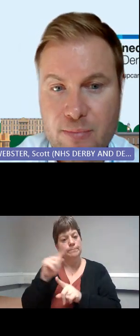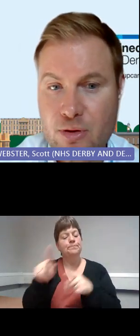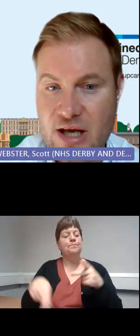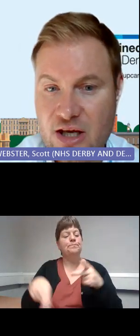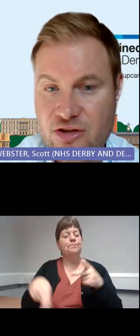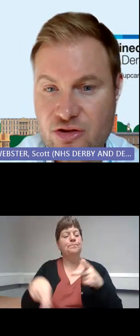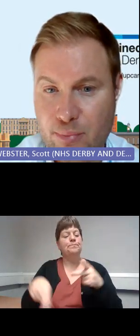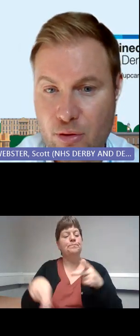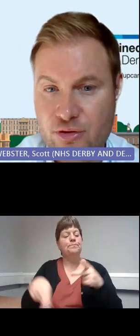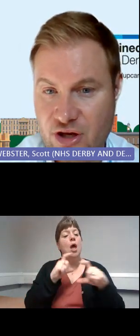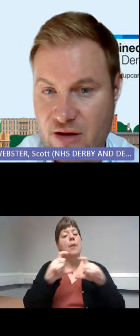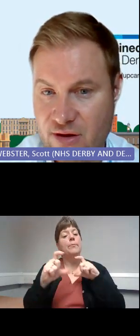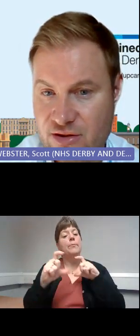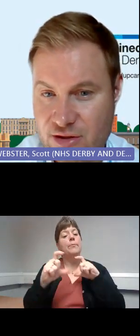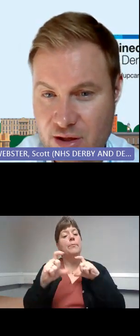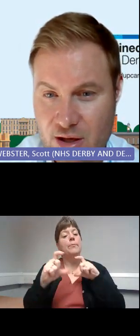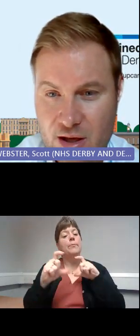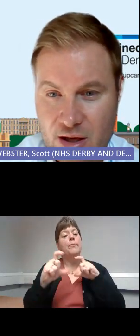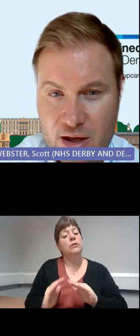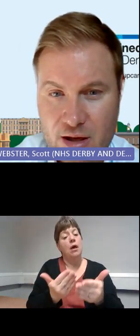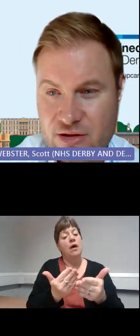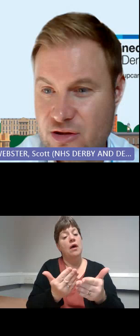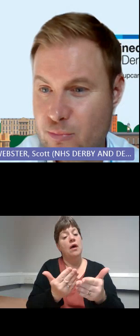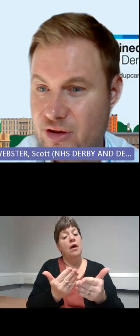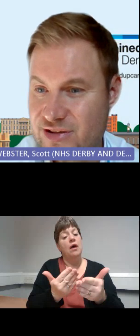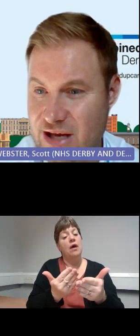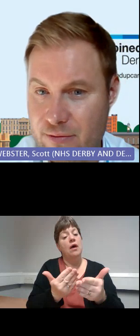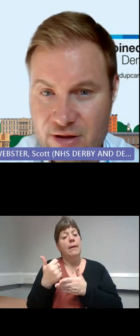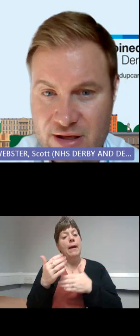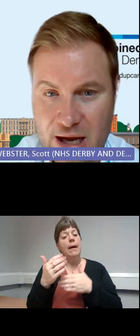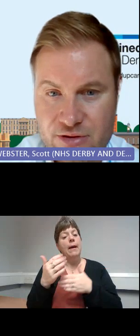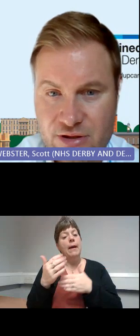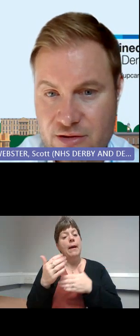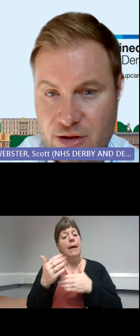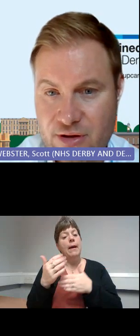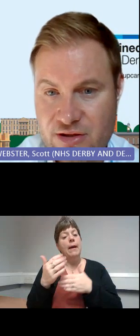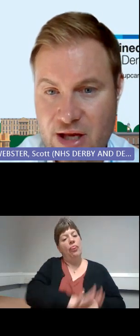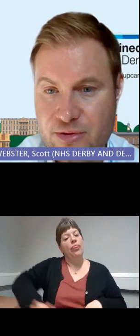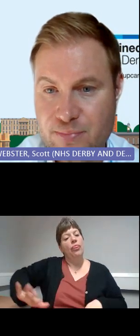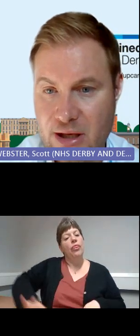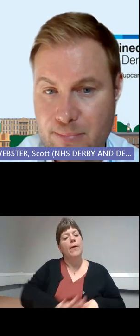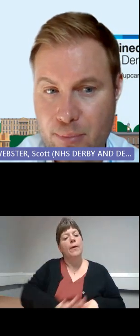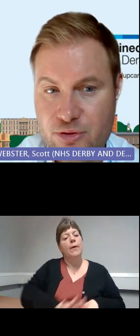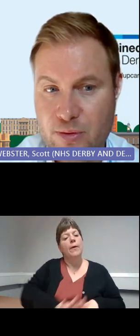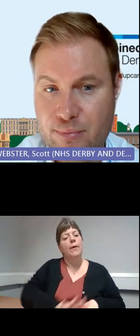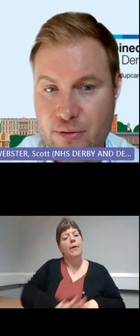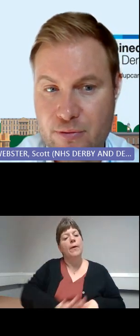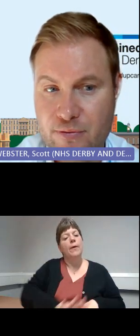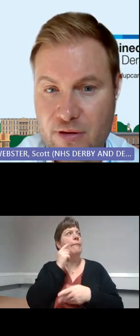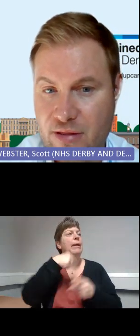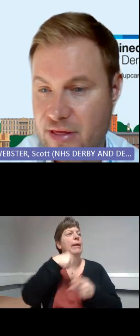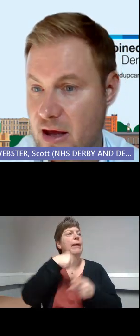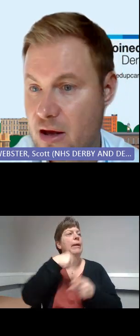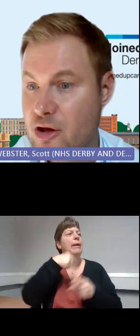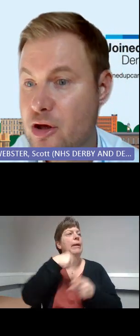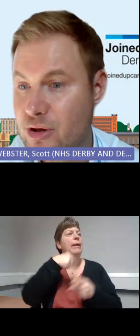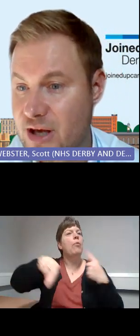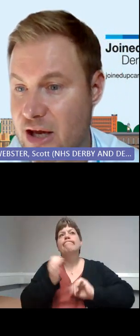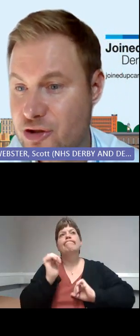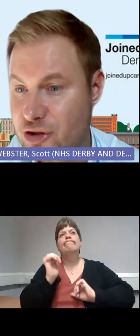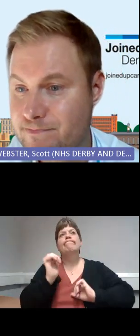also a communication support service. This is more in the south of the county. So this helps people to improve